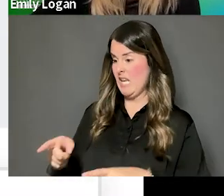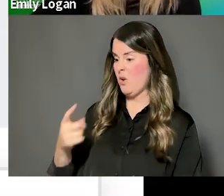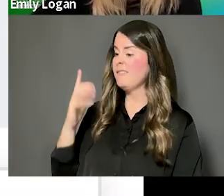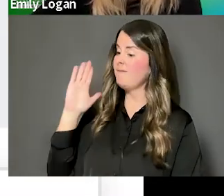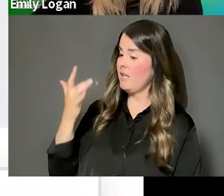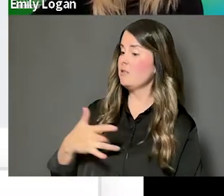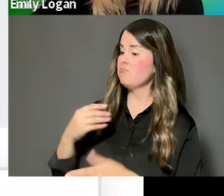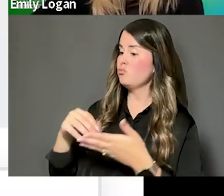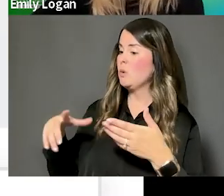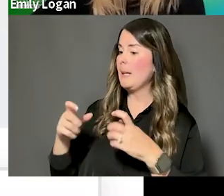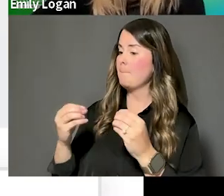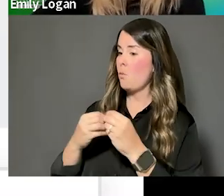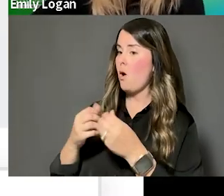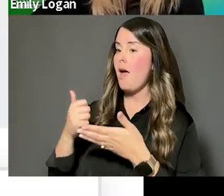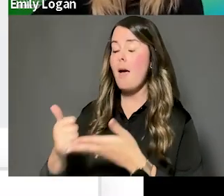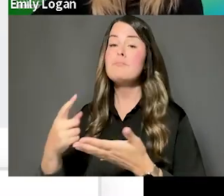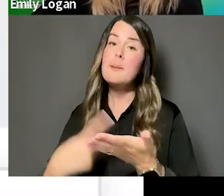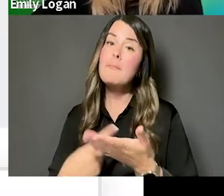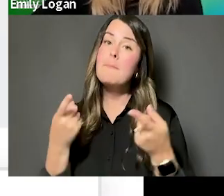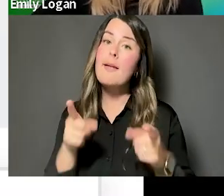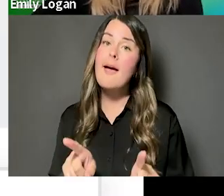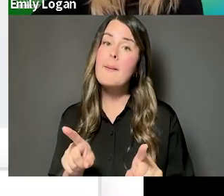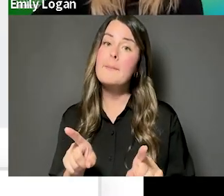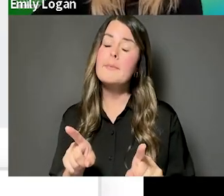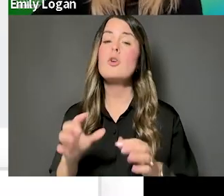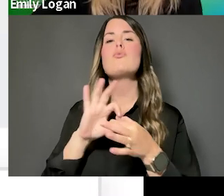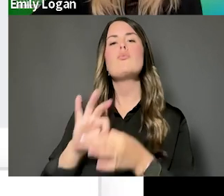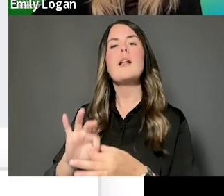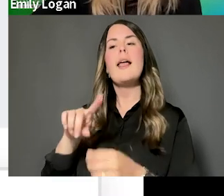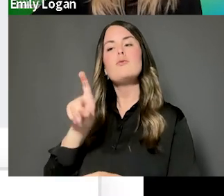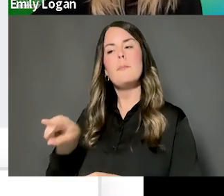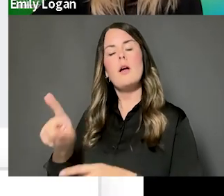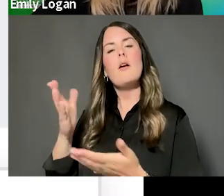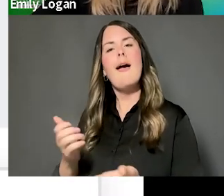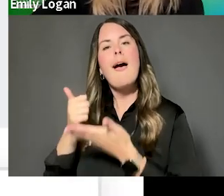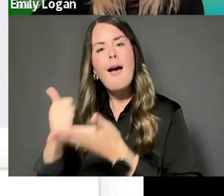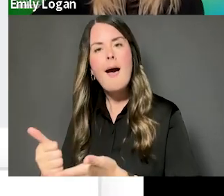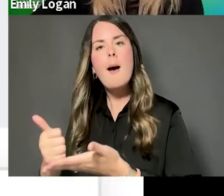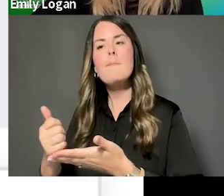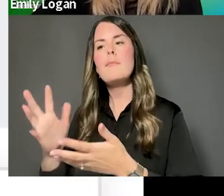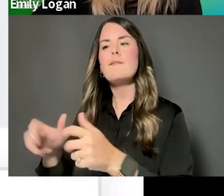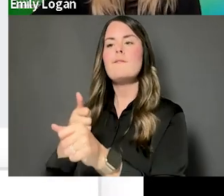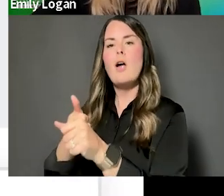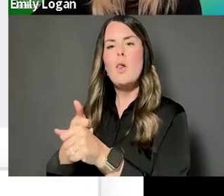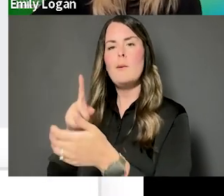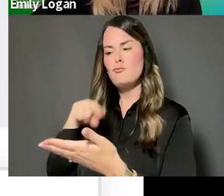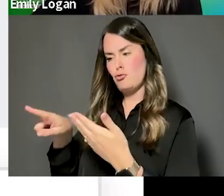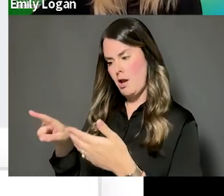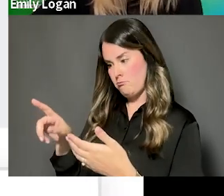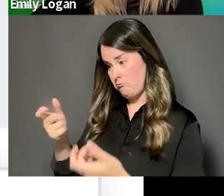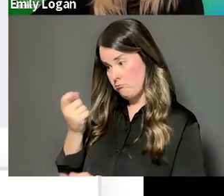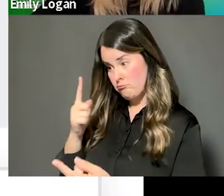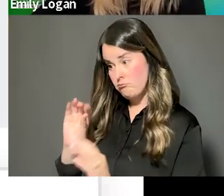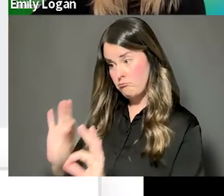indicates students need more practice on a concept and that happens, a related checkpoint item could serve as a follow-up check for